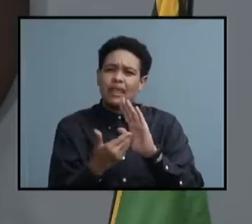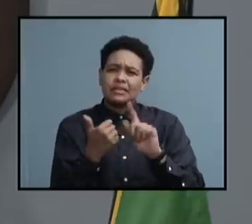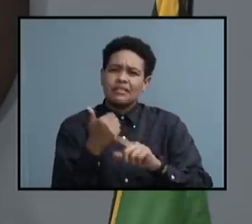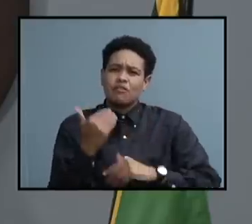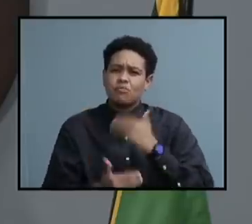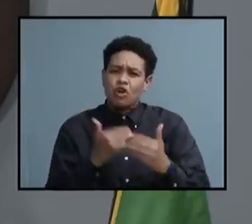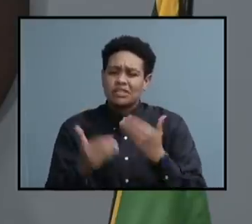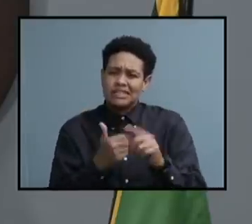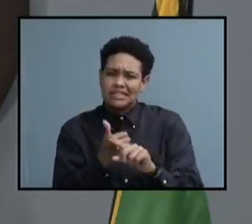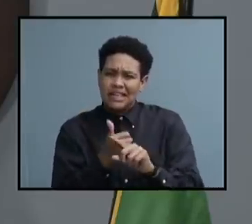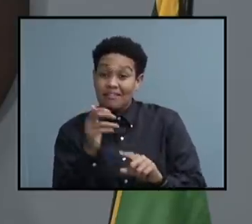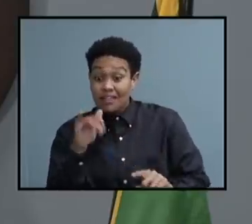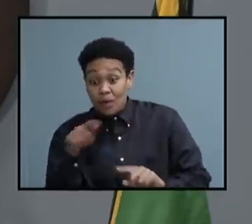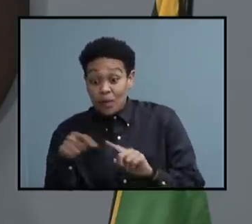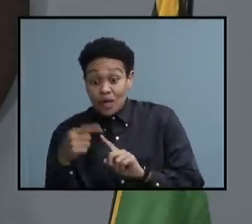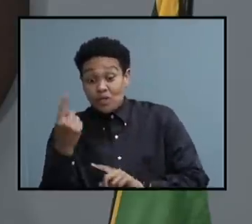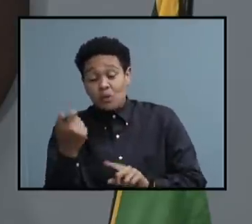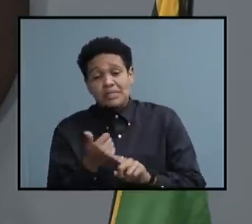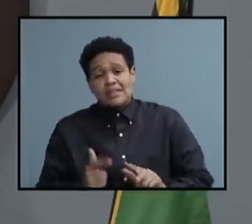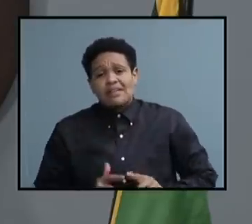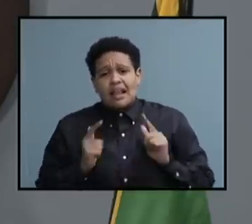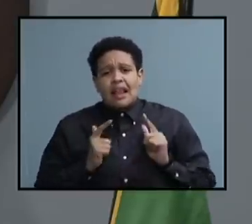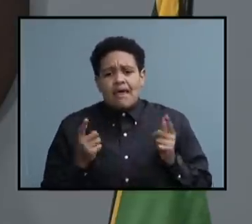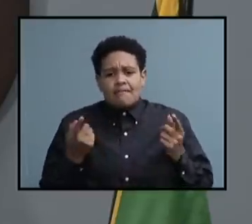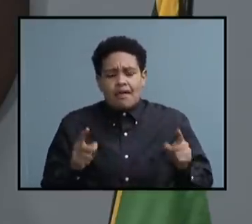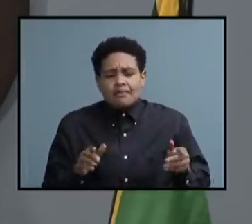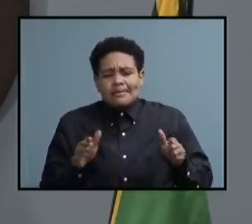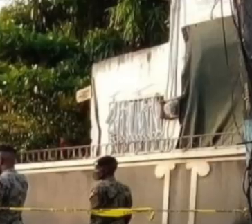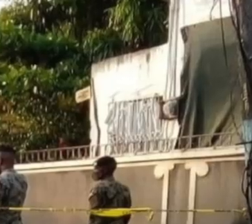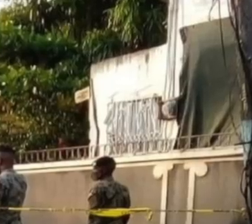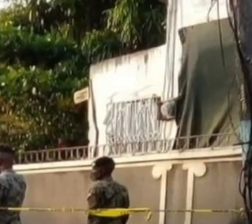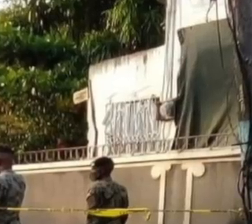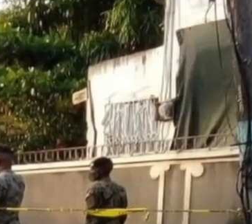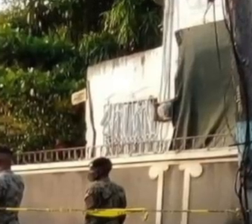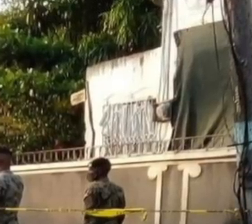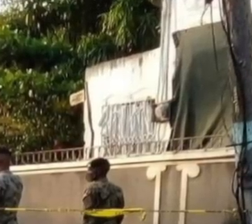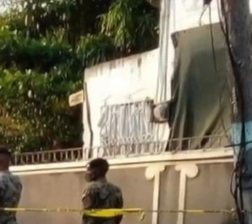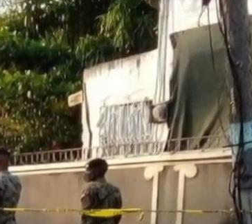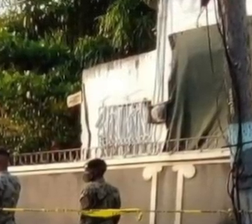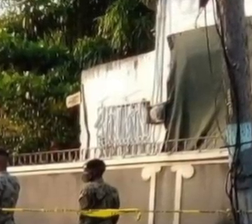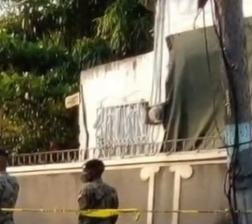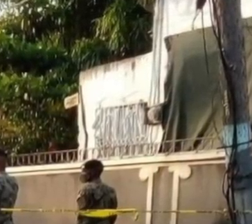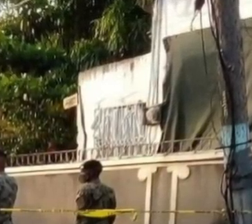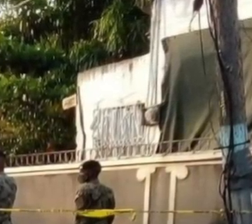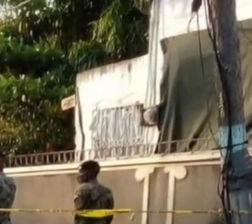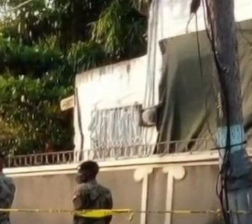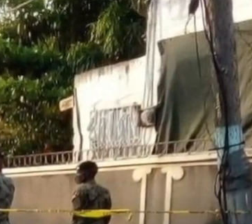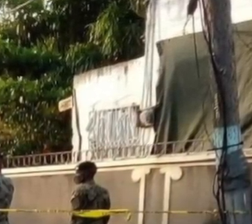process that when someone's life is taken, especially if it is by the state, then there must be